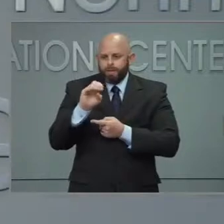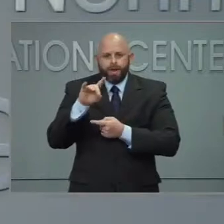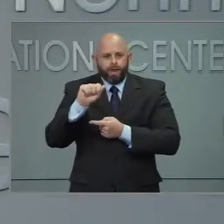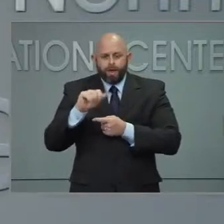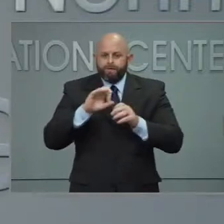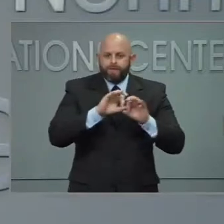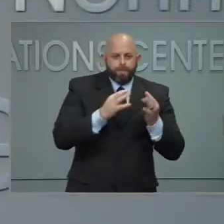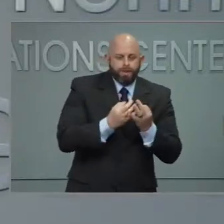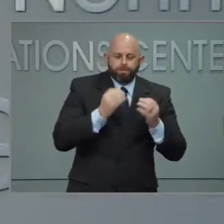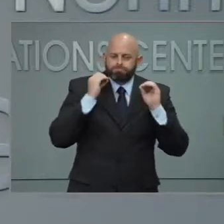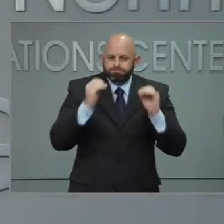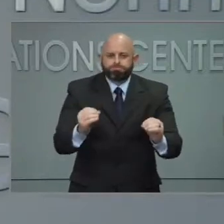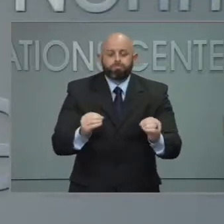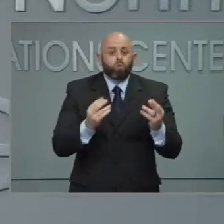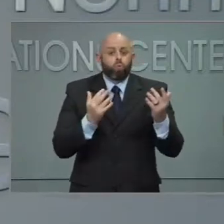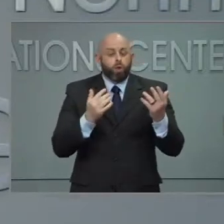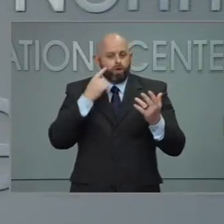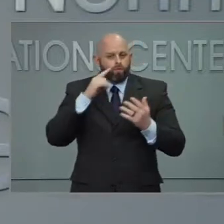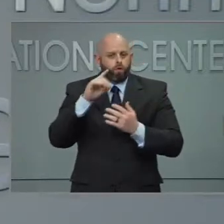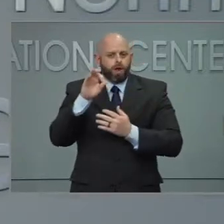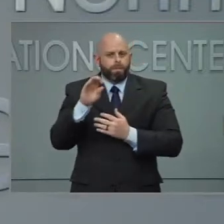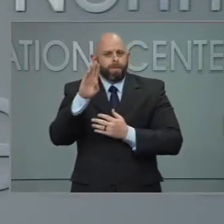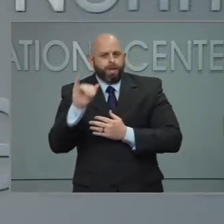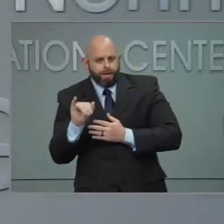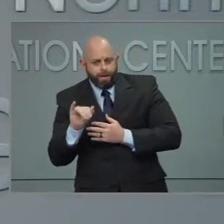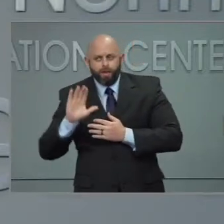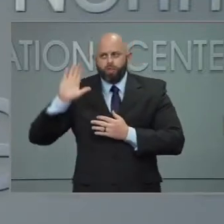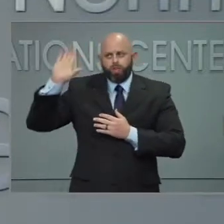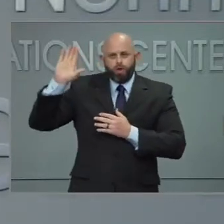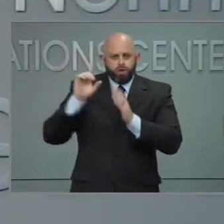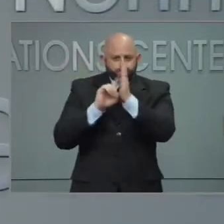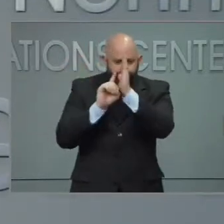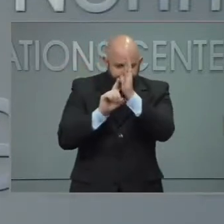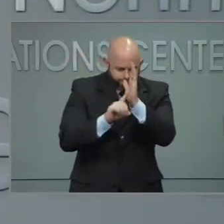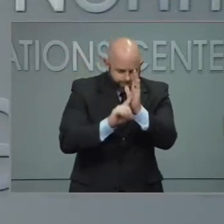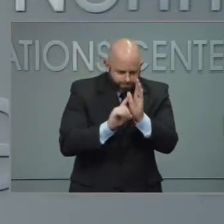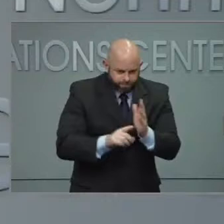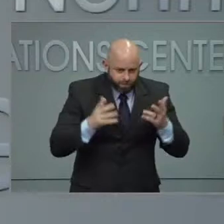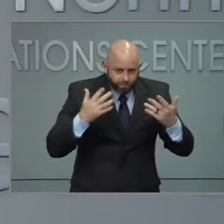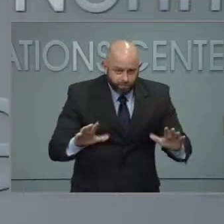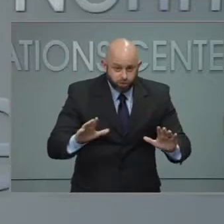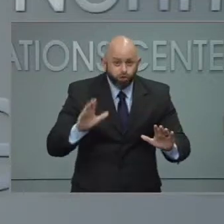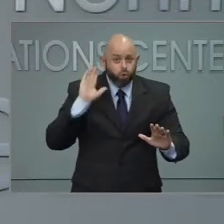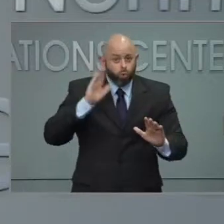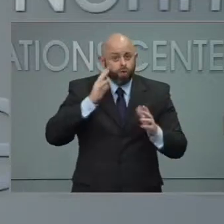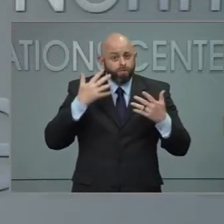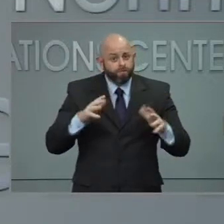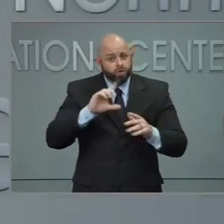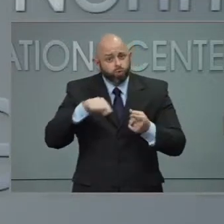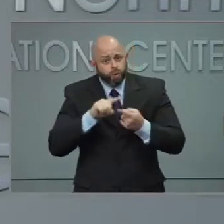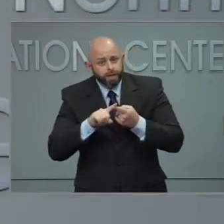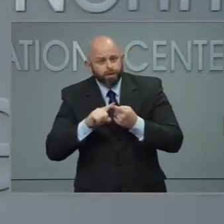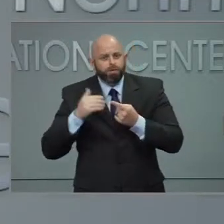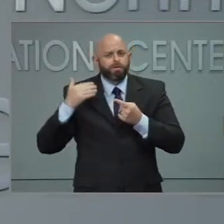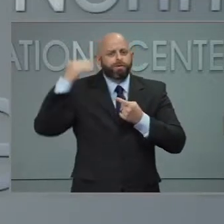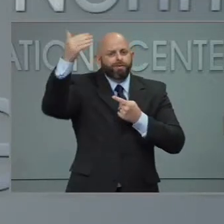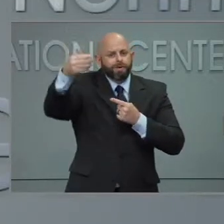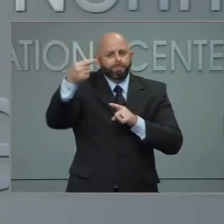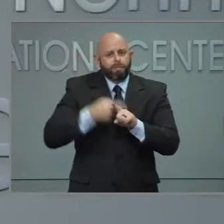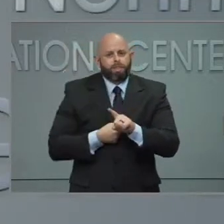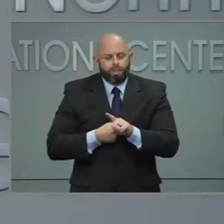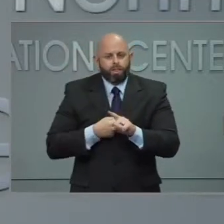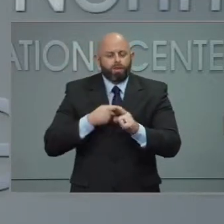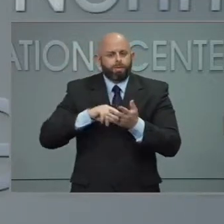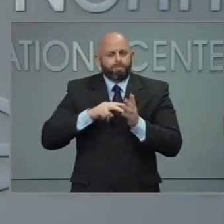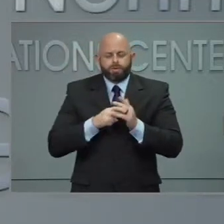until the FBI and FBI investigations are done over a month from now. We've seen how other states have handled this